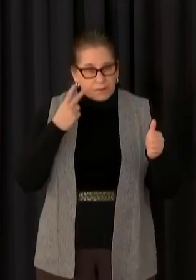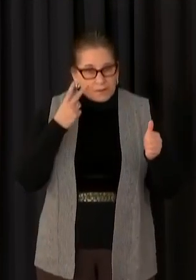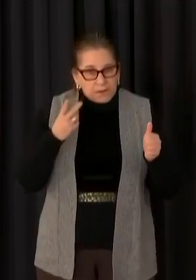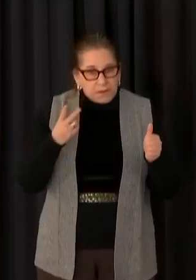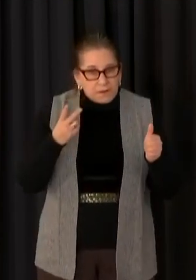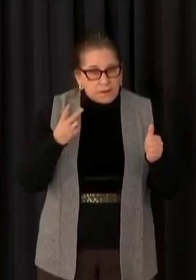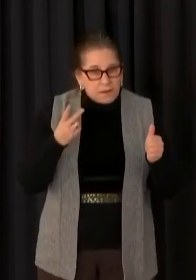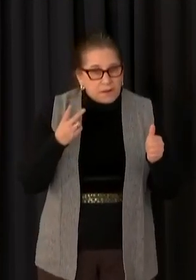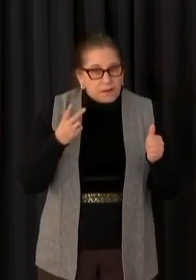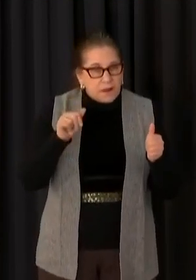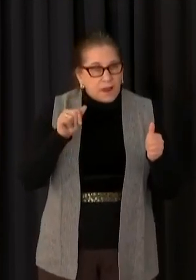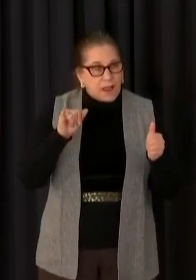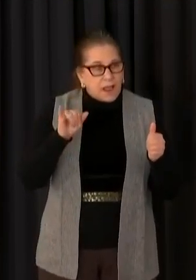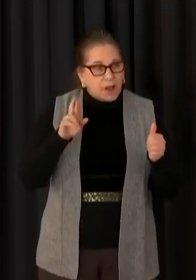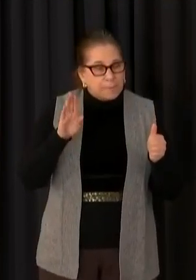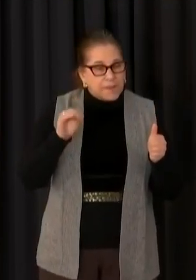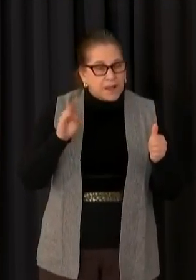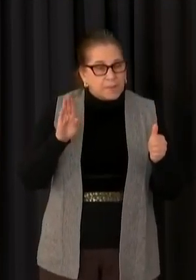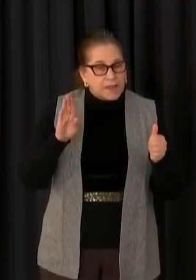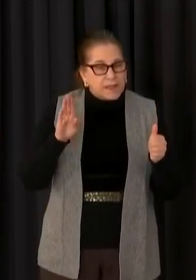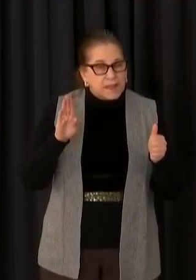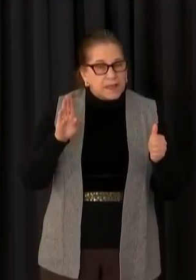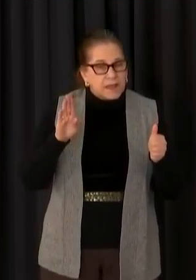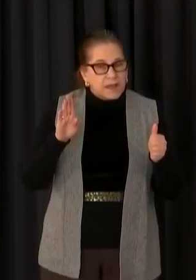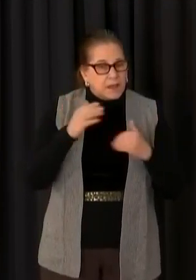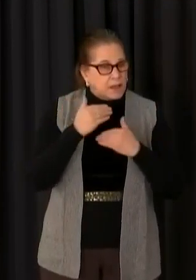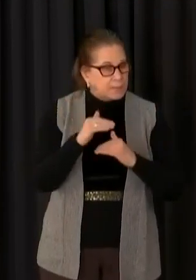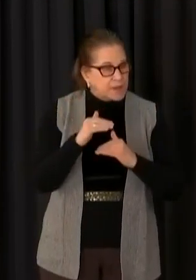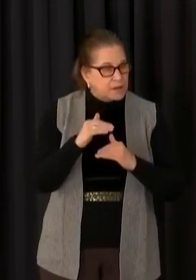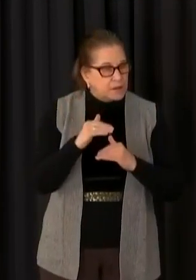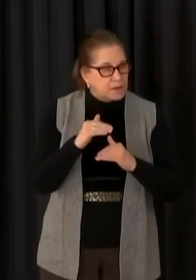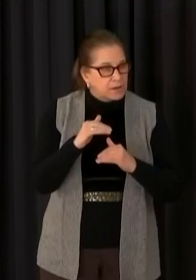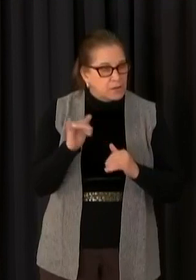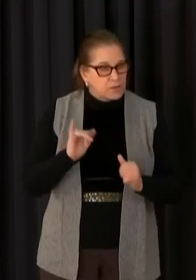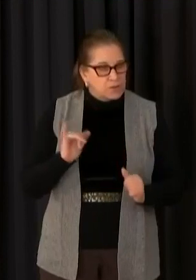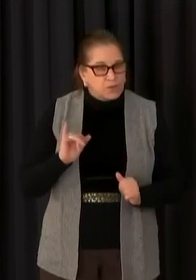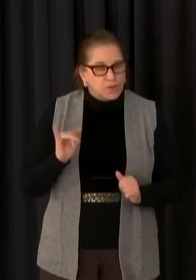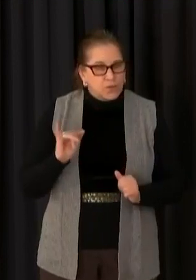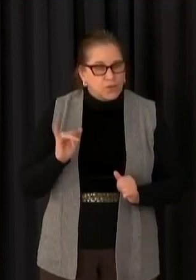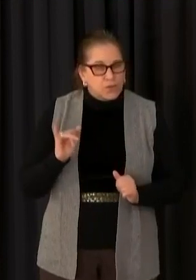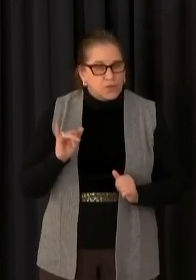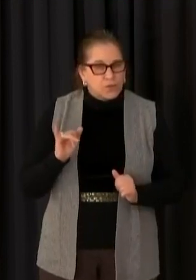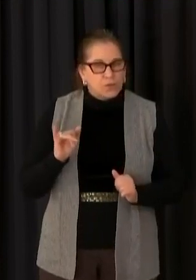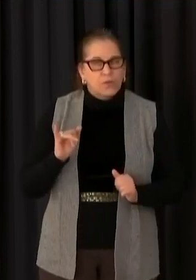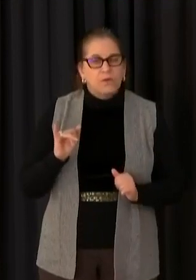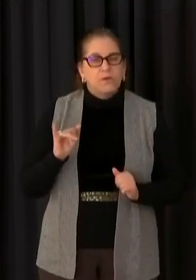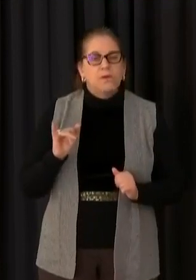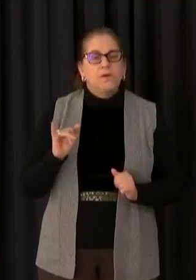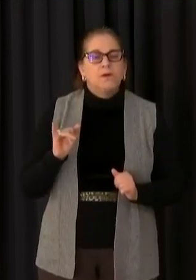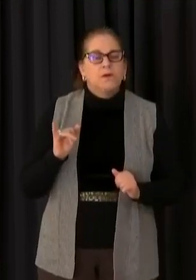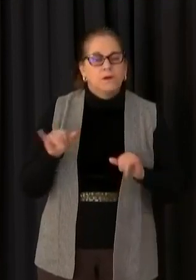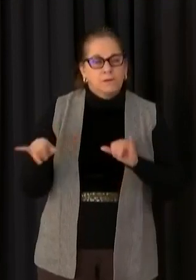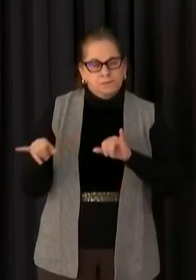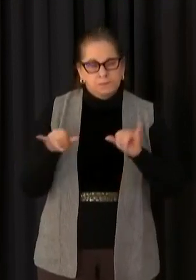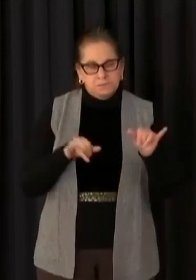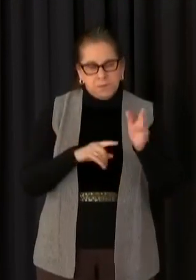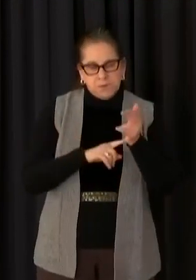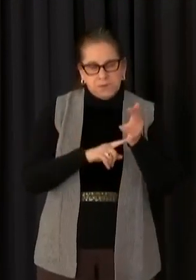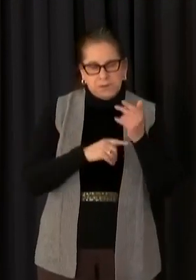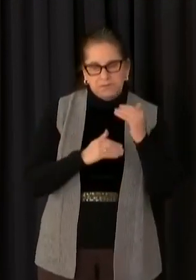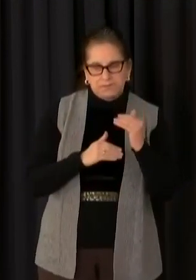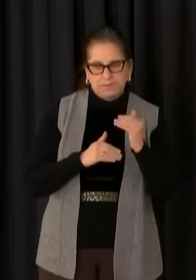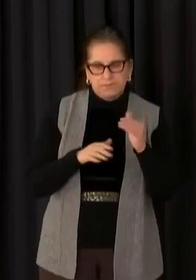that it would limit its bookings. So I think there are going to be there may not be